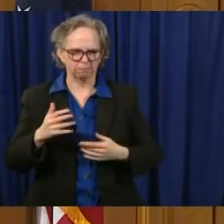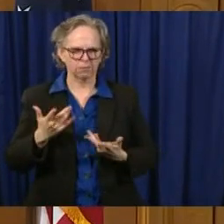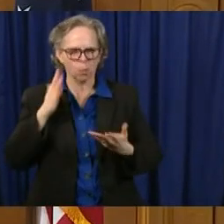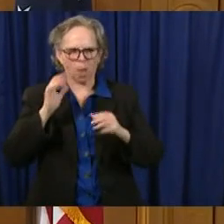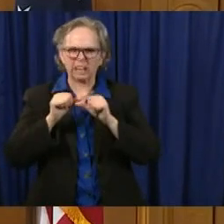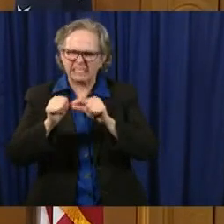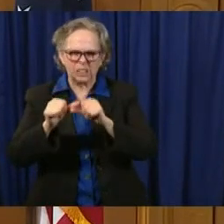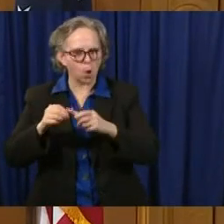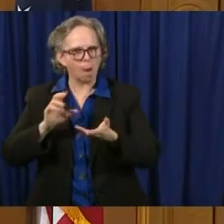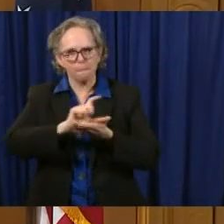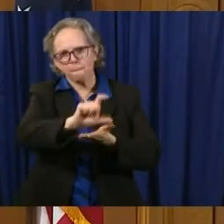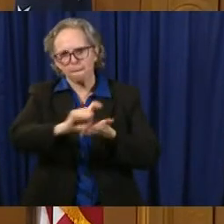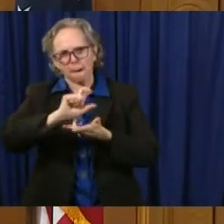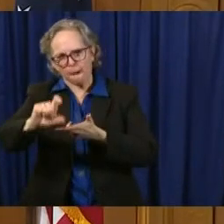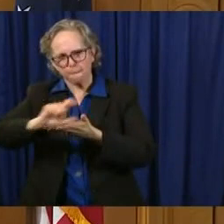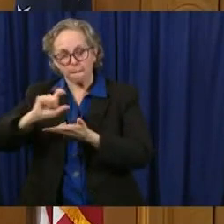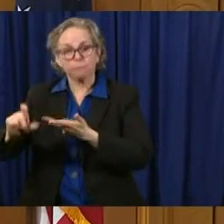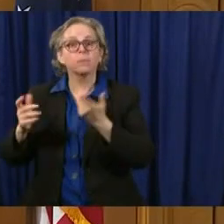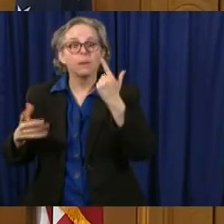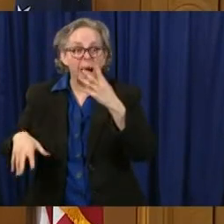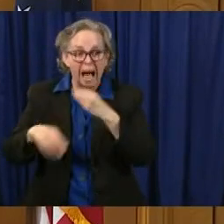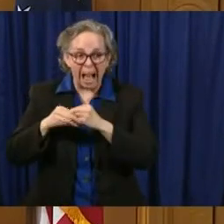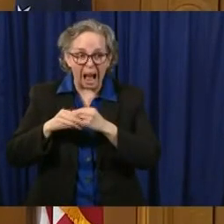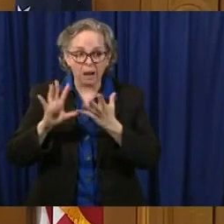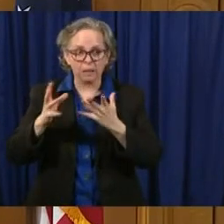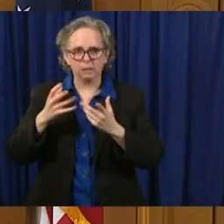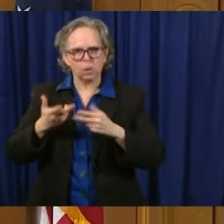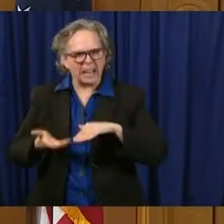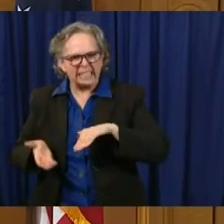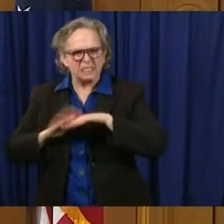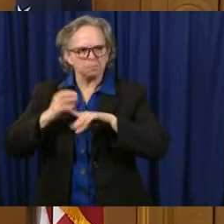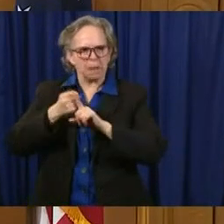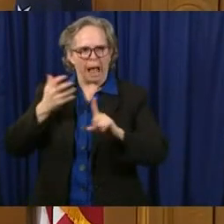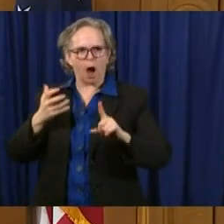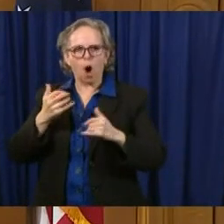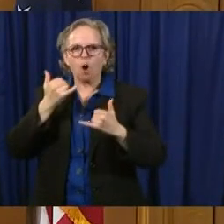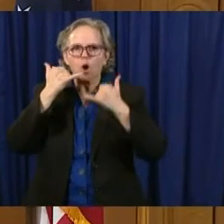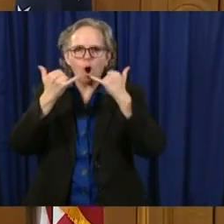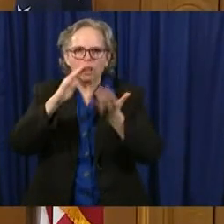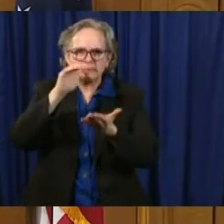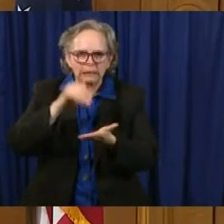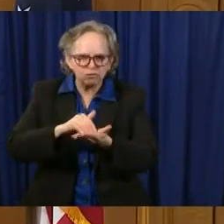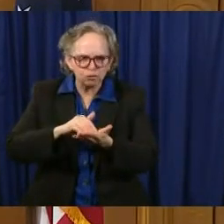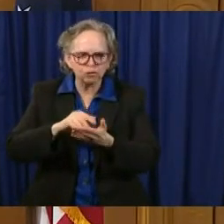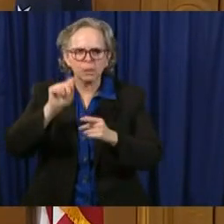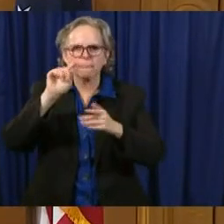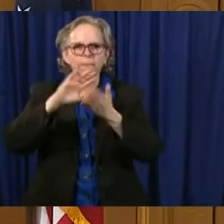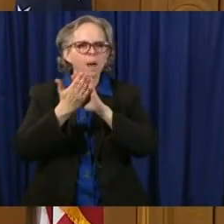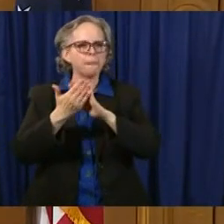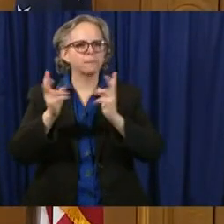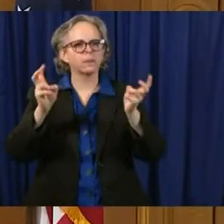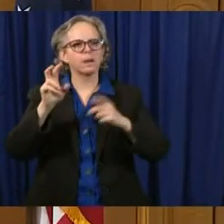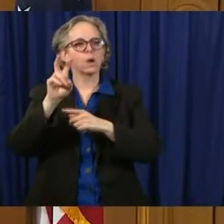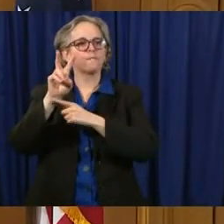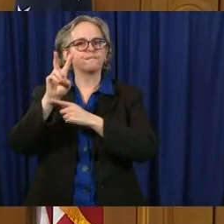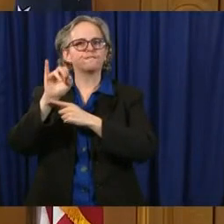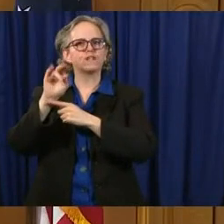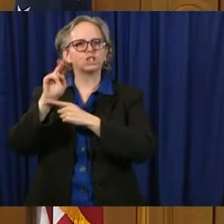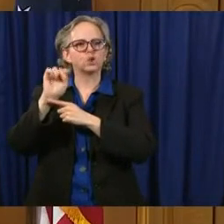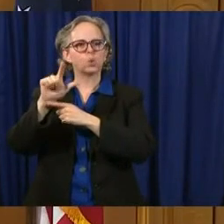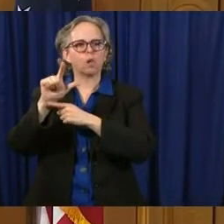to expanding our call center efforts into a virtual call center space.